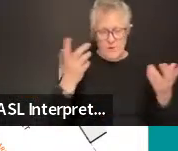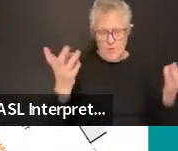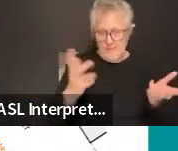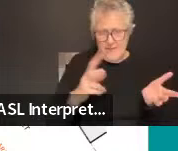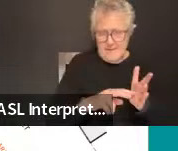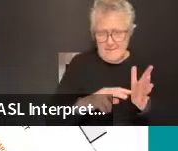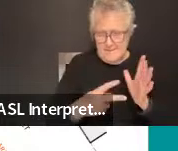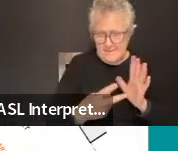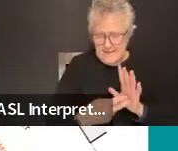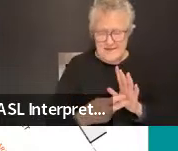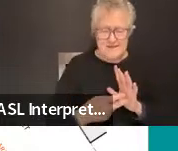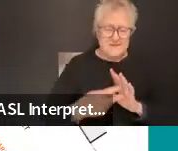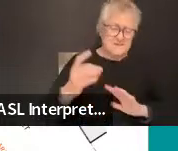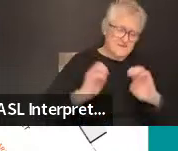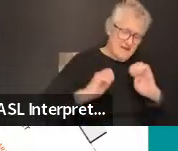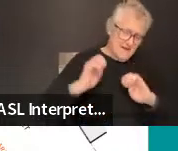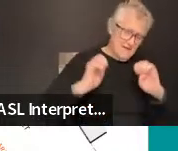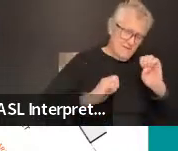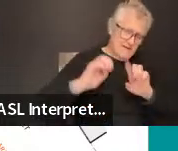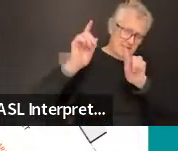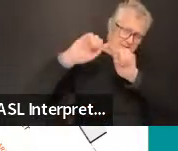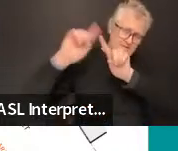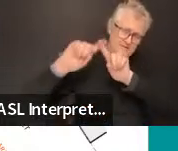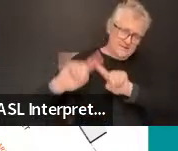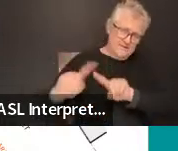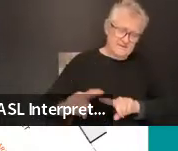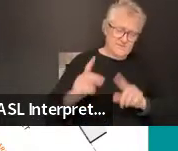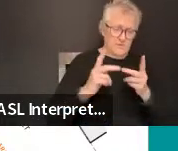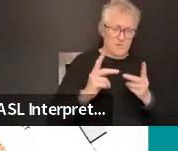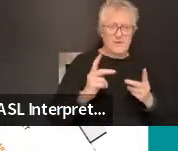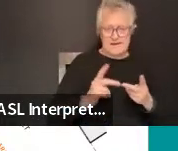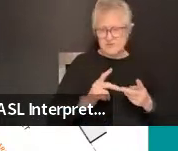different locations, like you said.